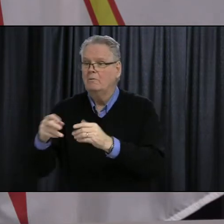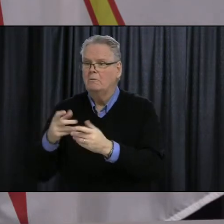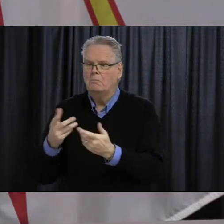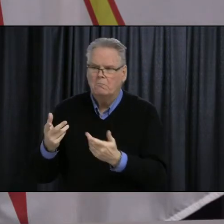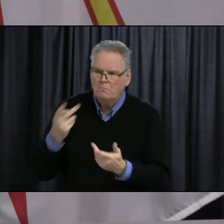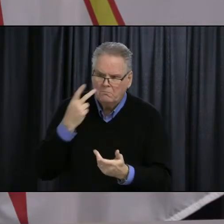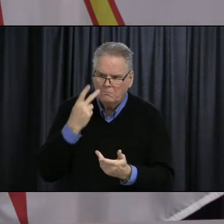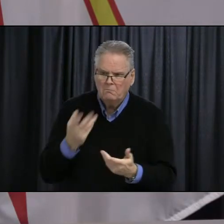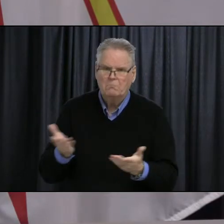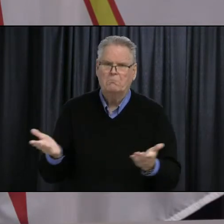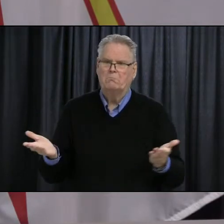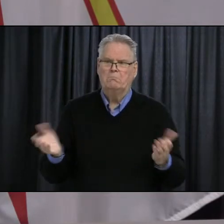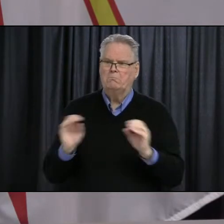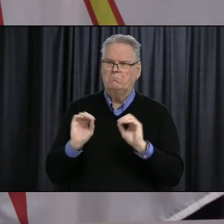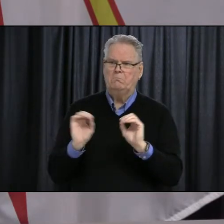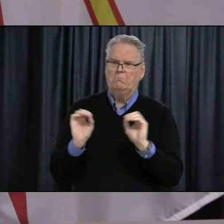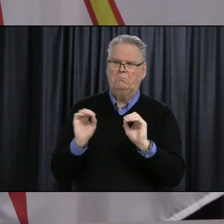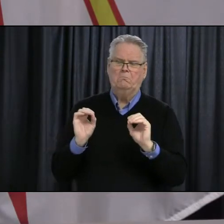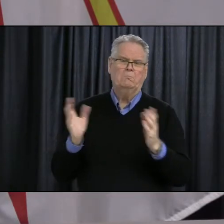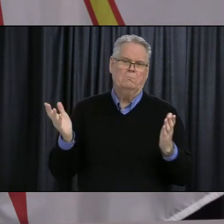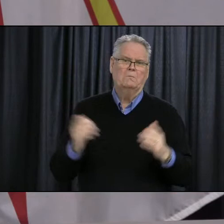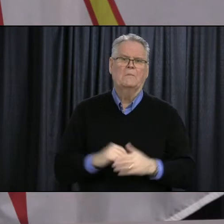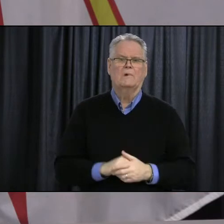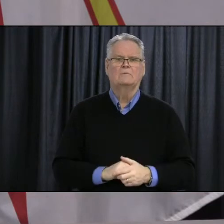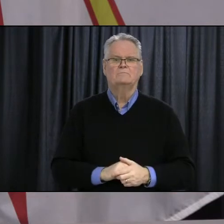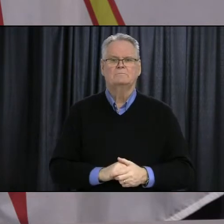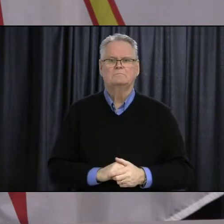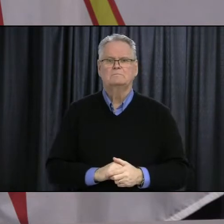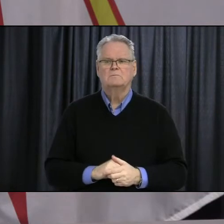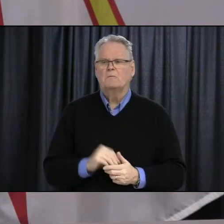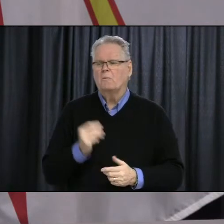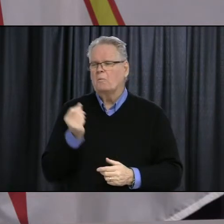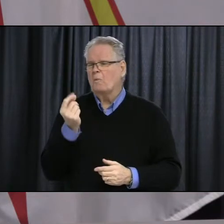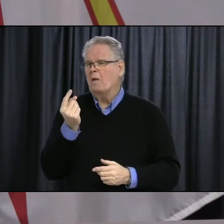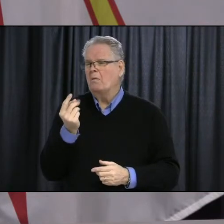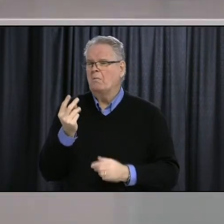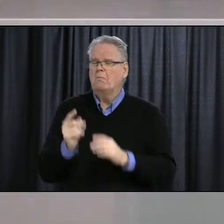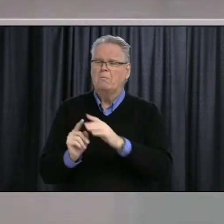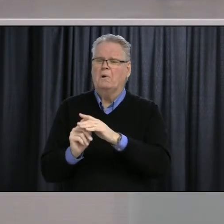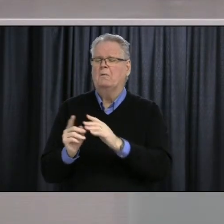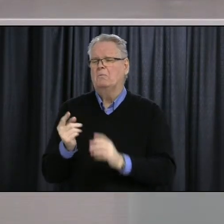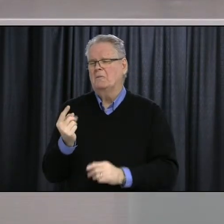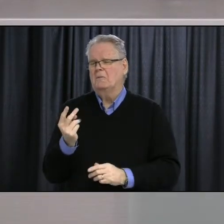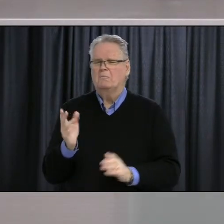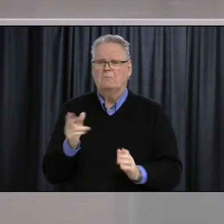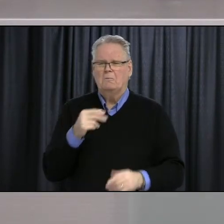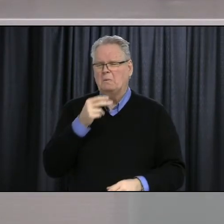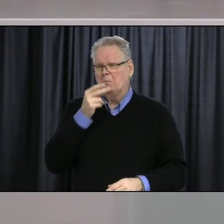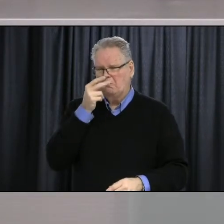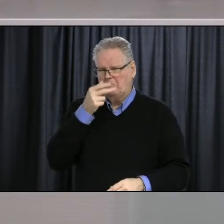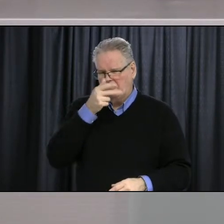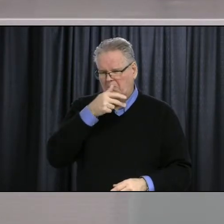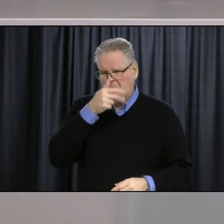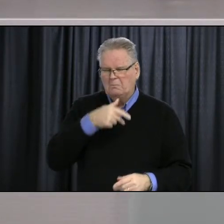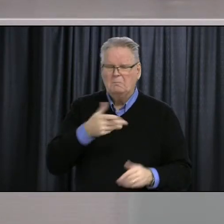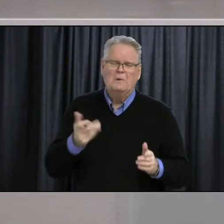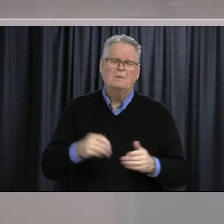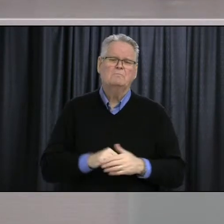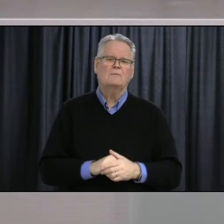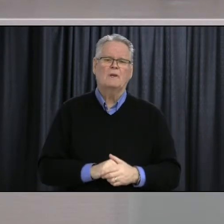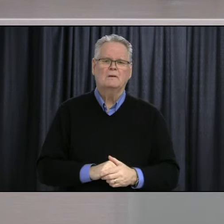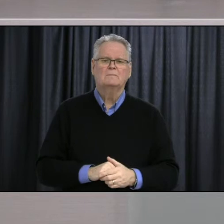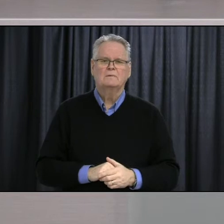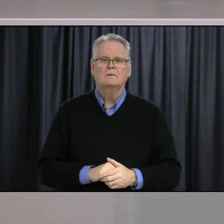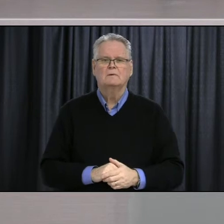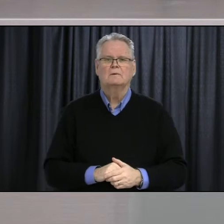as a result of this, then this will go on a little bit longer as well. Thank you. Our next questions